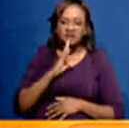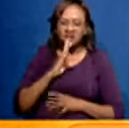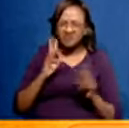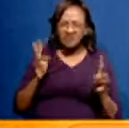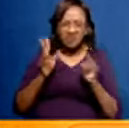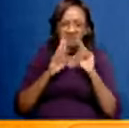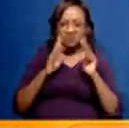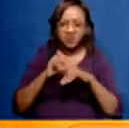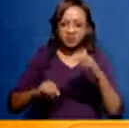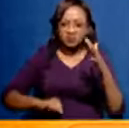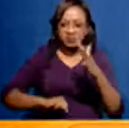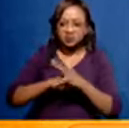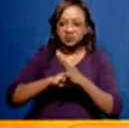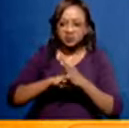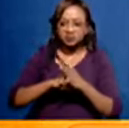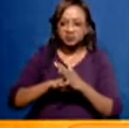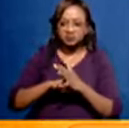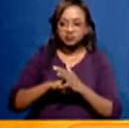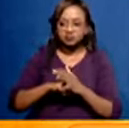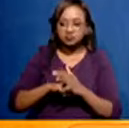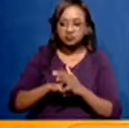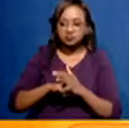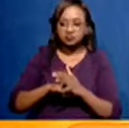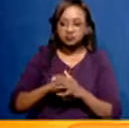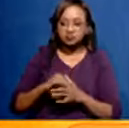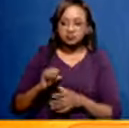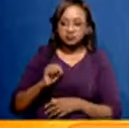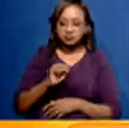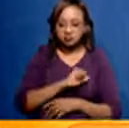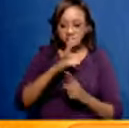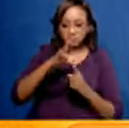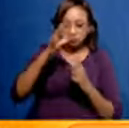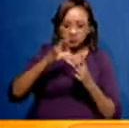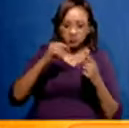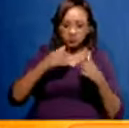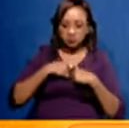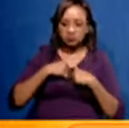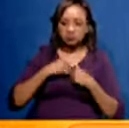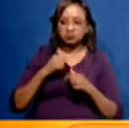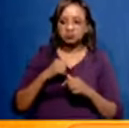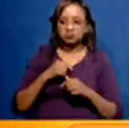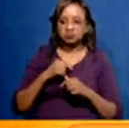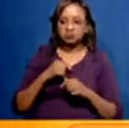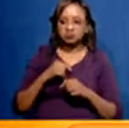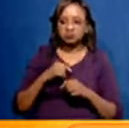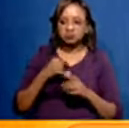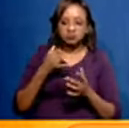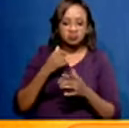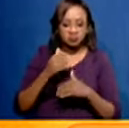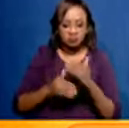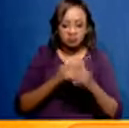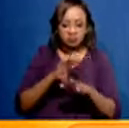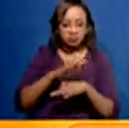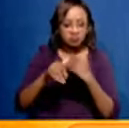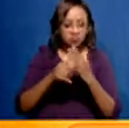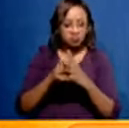was nominated, as I said at the beginning, by the Senate. I went through the whole competitive process.